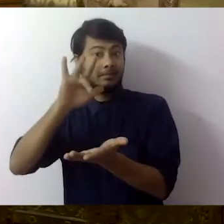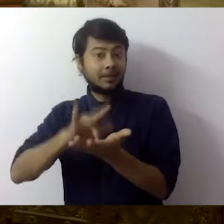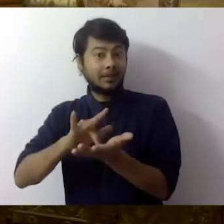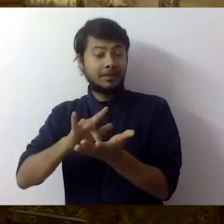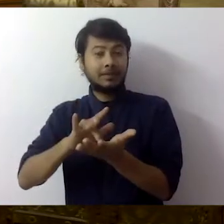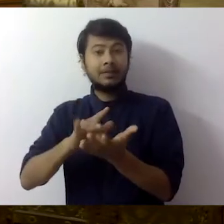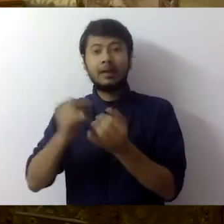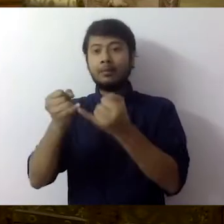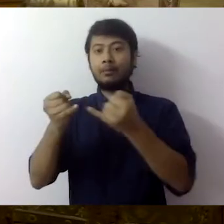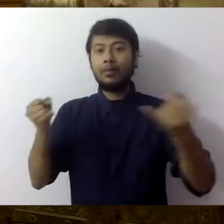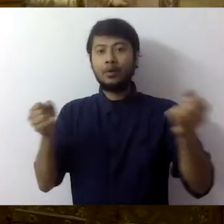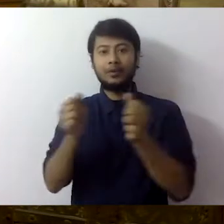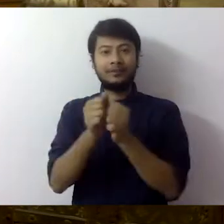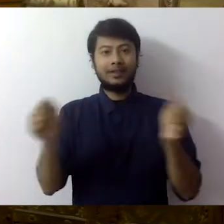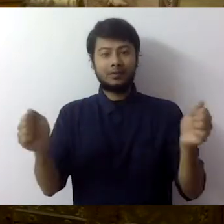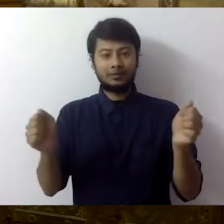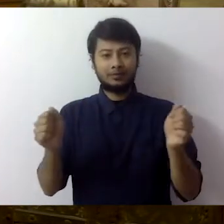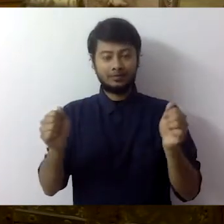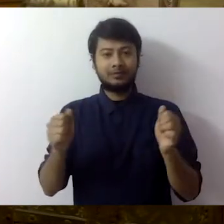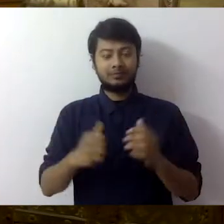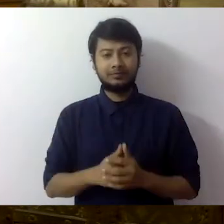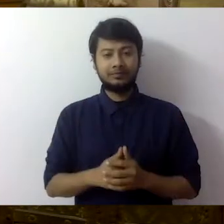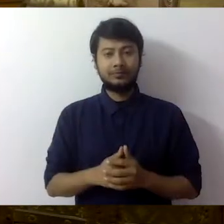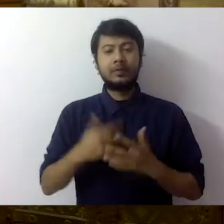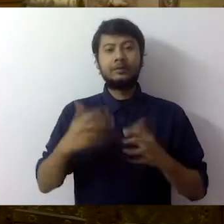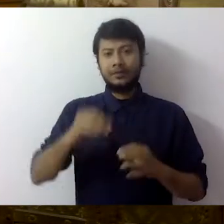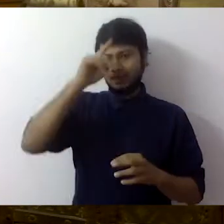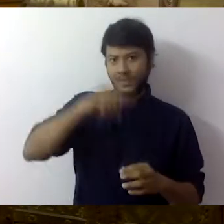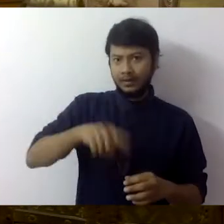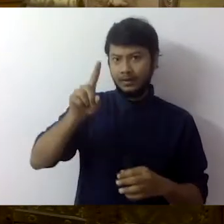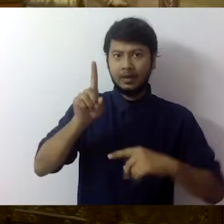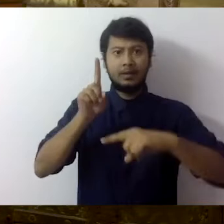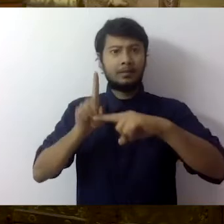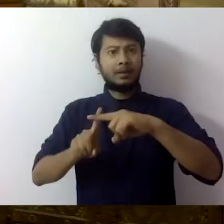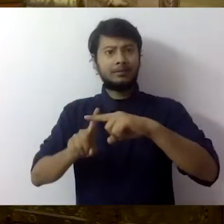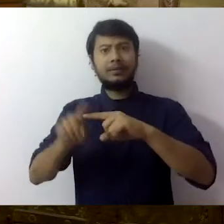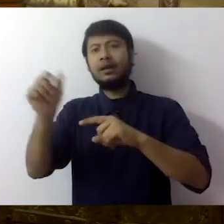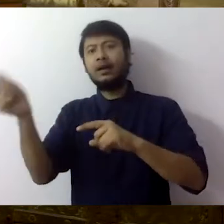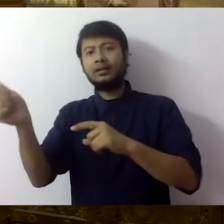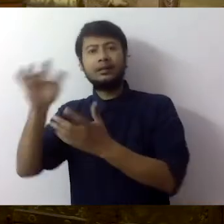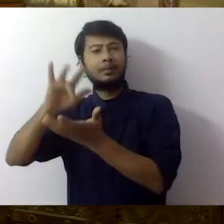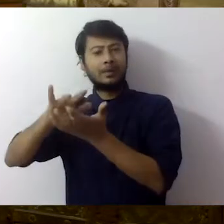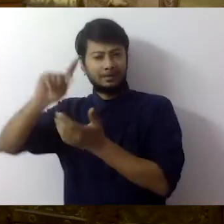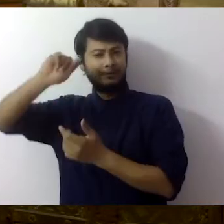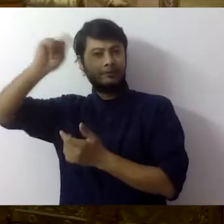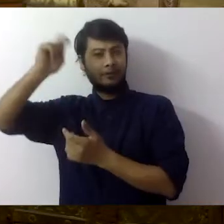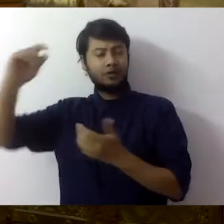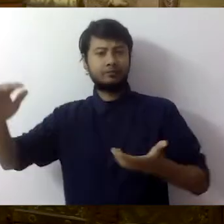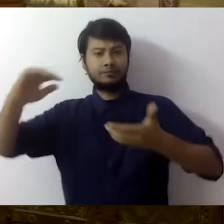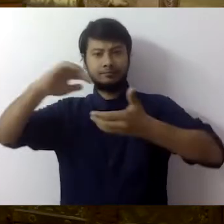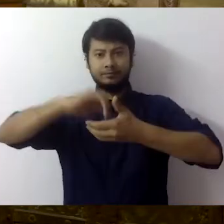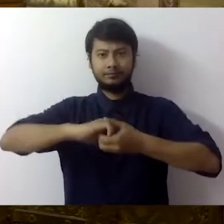collaboration between MAP and institutions in India and abroad. Each episode in this